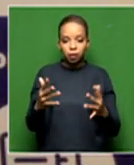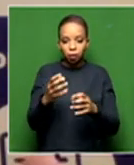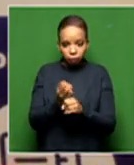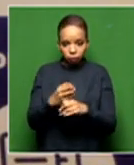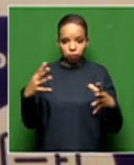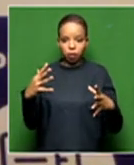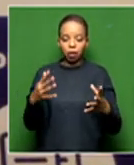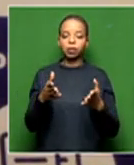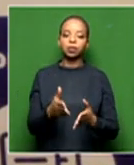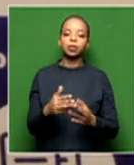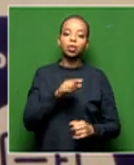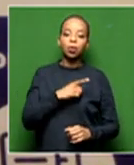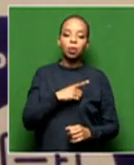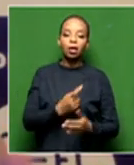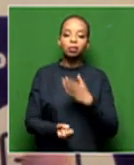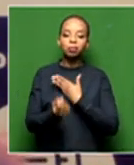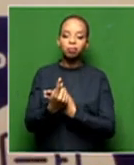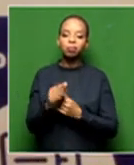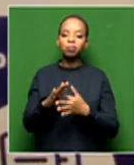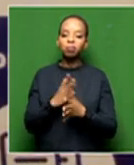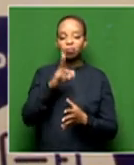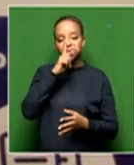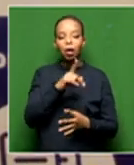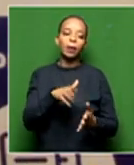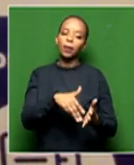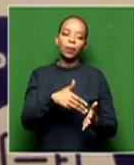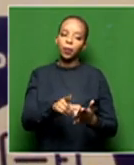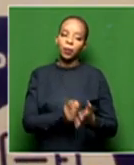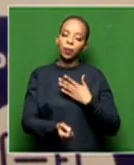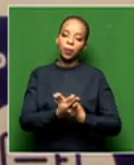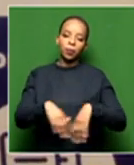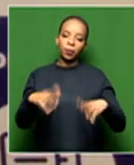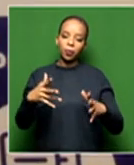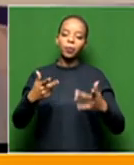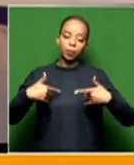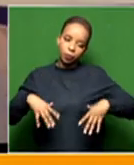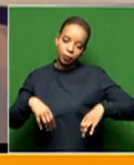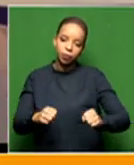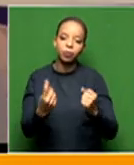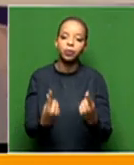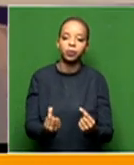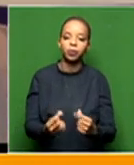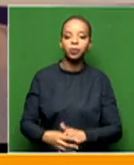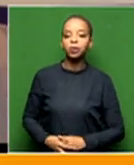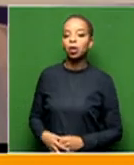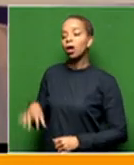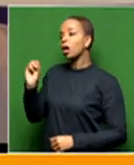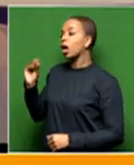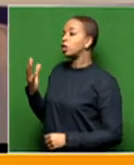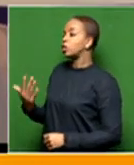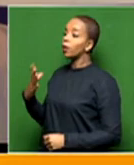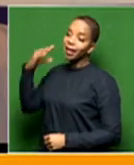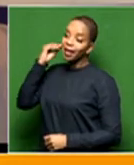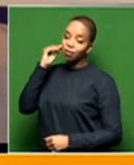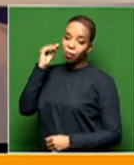show. So really, it came because there was a gap in the market, and we filled it. You know, Nick, information